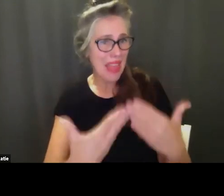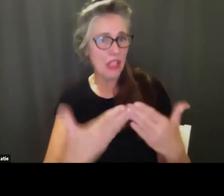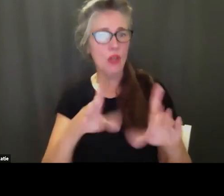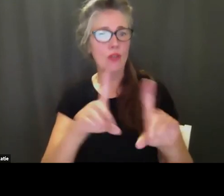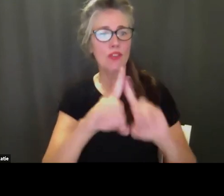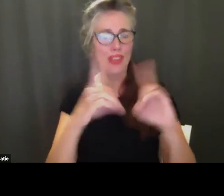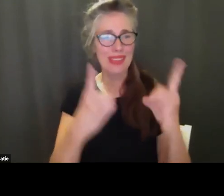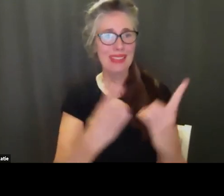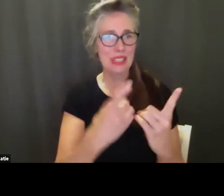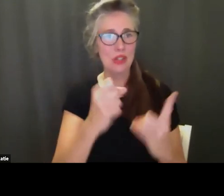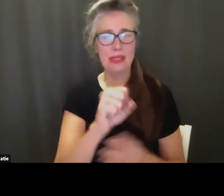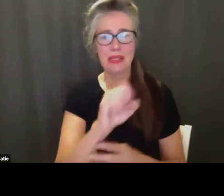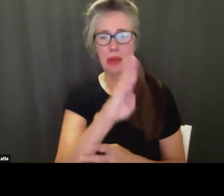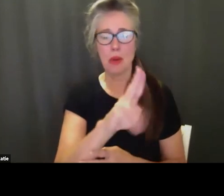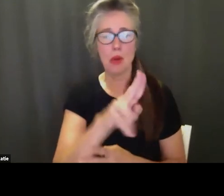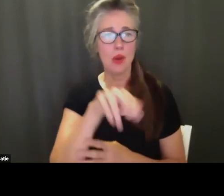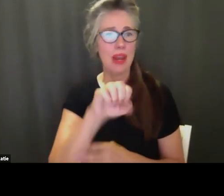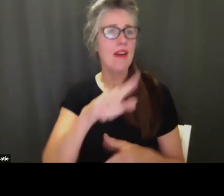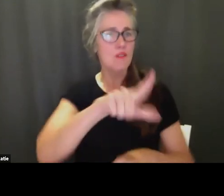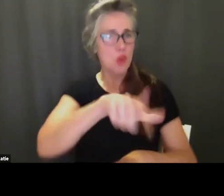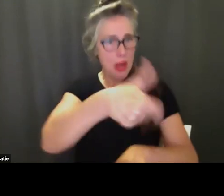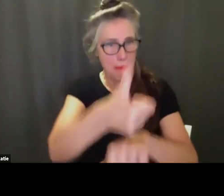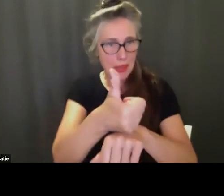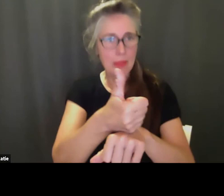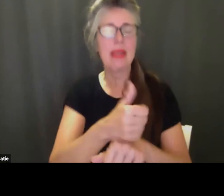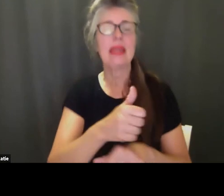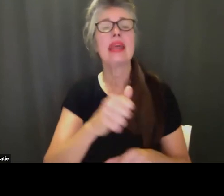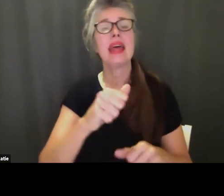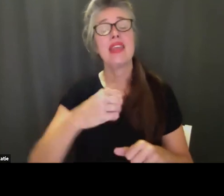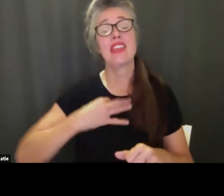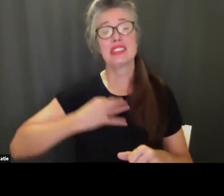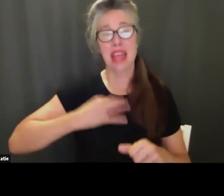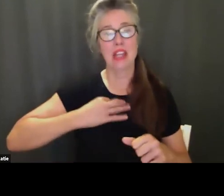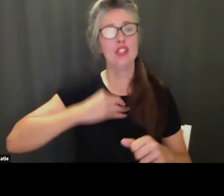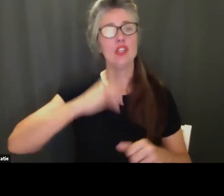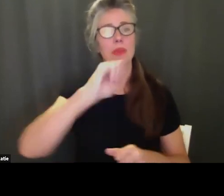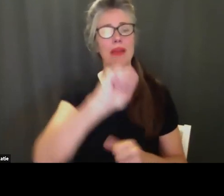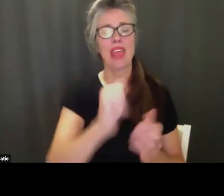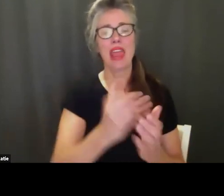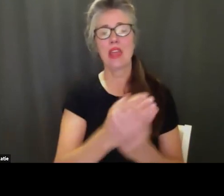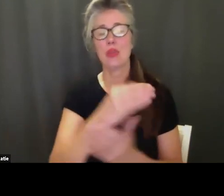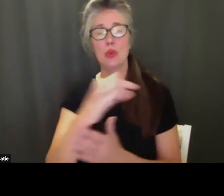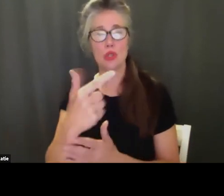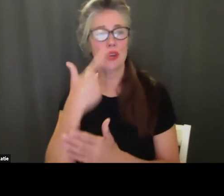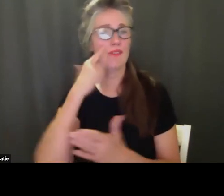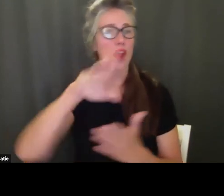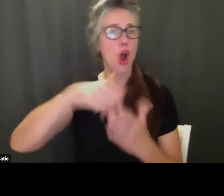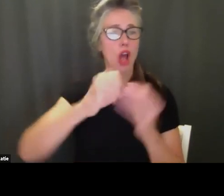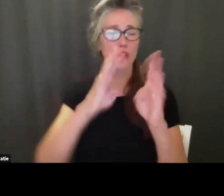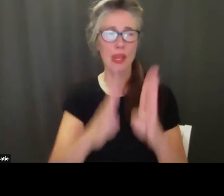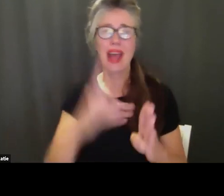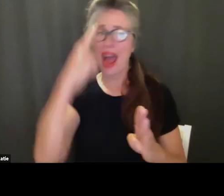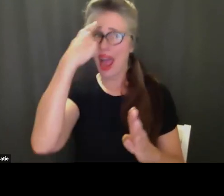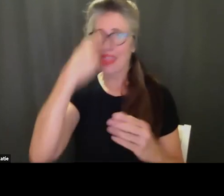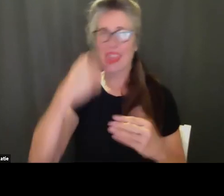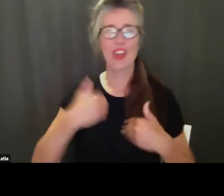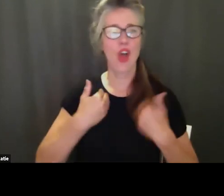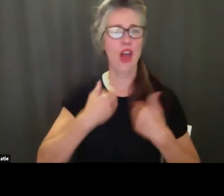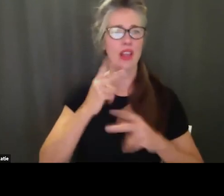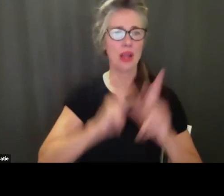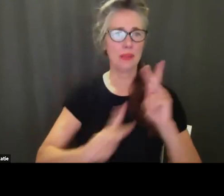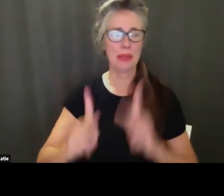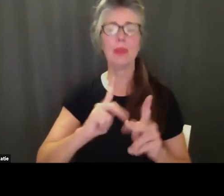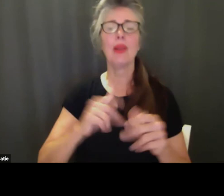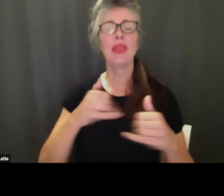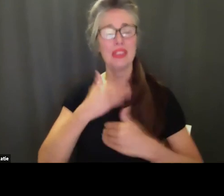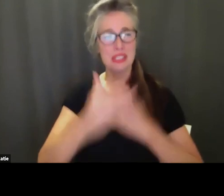plan to increase CSU eligibility for all students. This process will ensure that all young people will have a